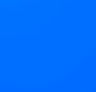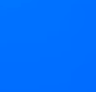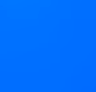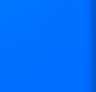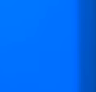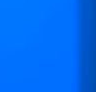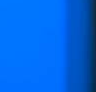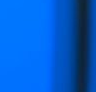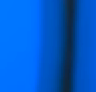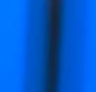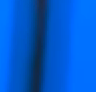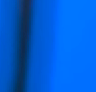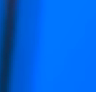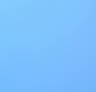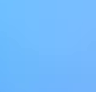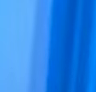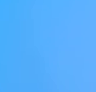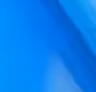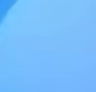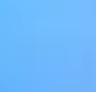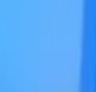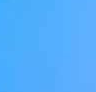This is ZNS Total Sports.